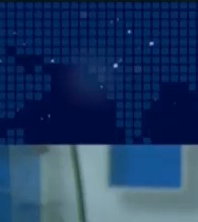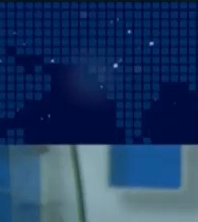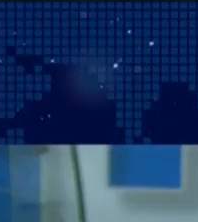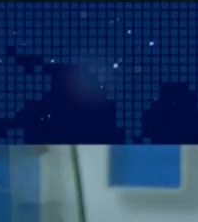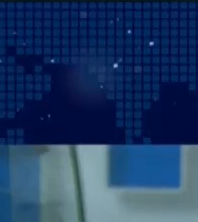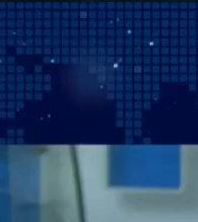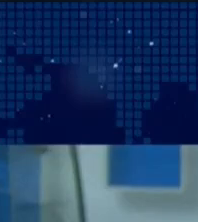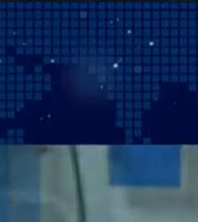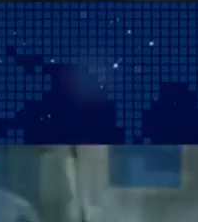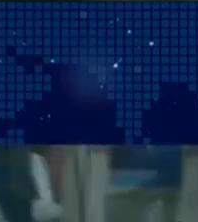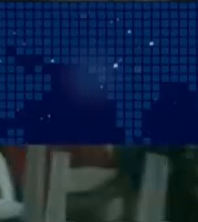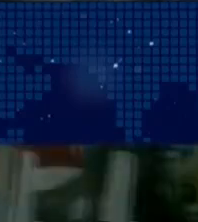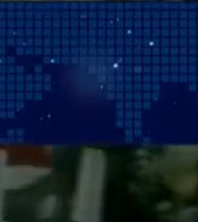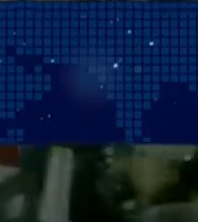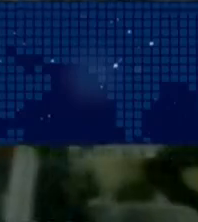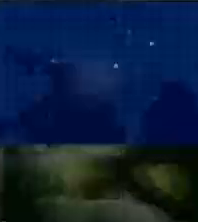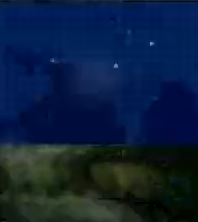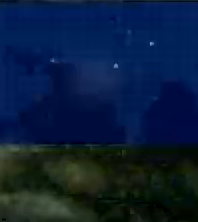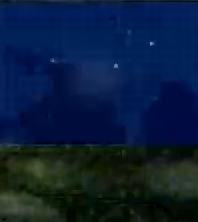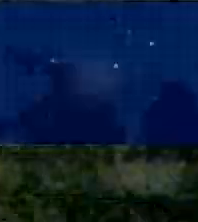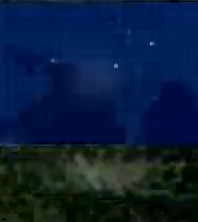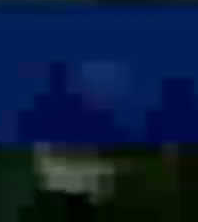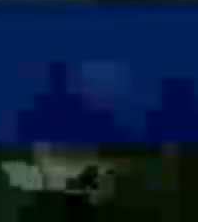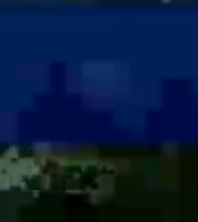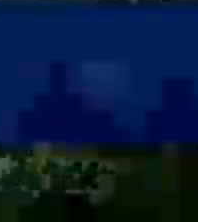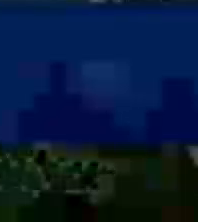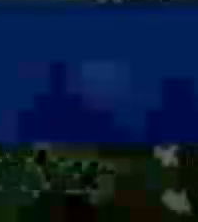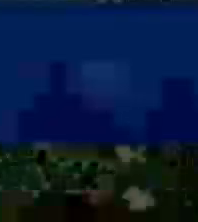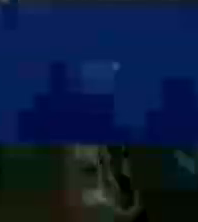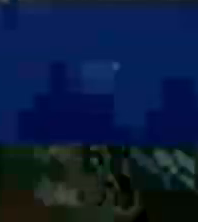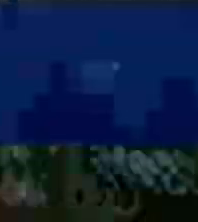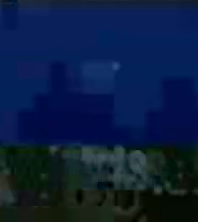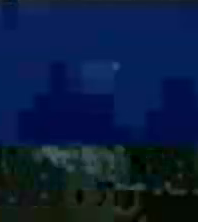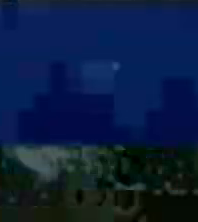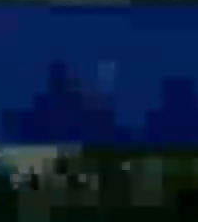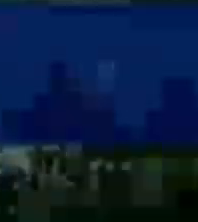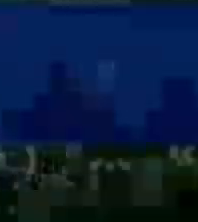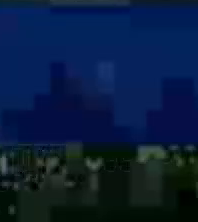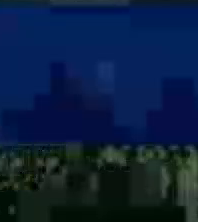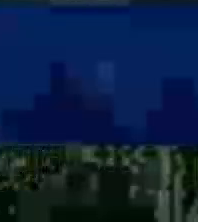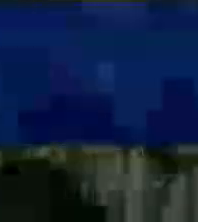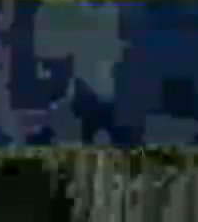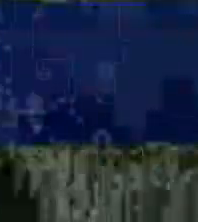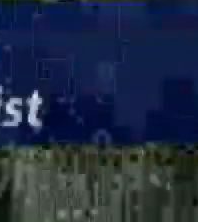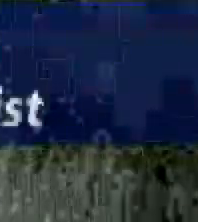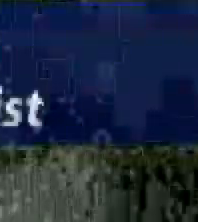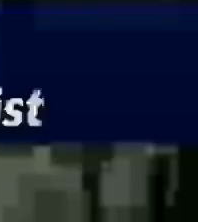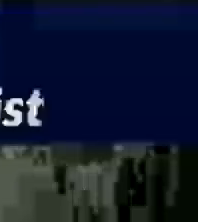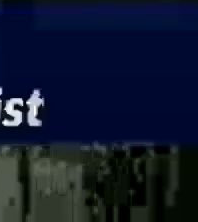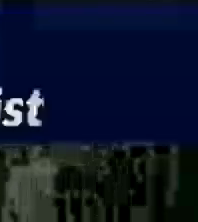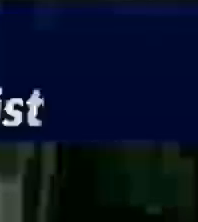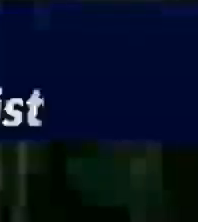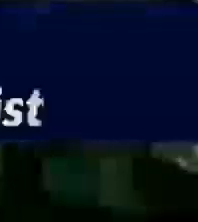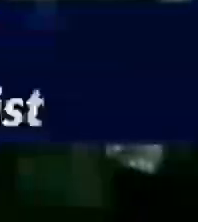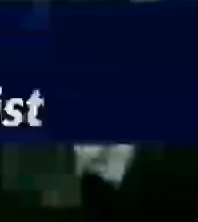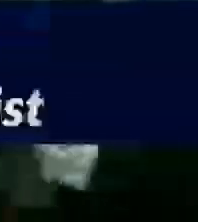If you are connected through Zoom or you are able to see the link that is being displayed, please click the